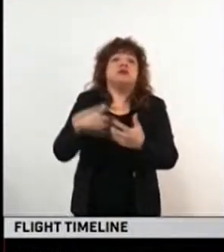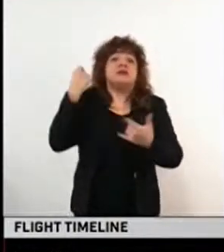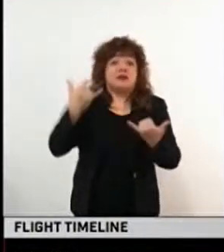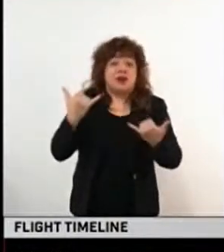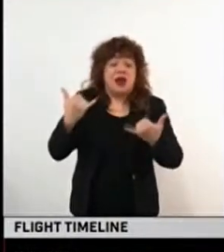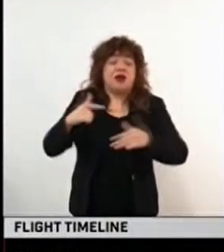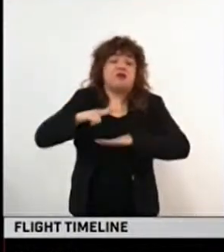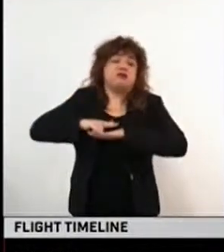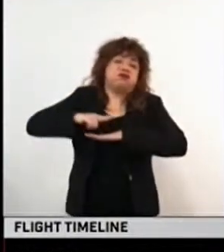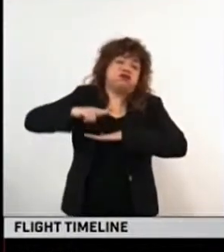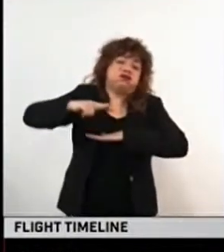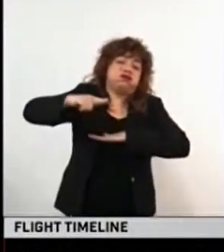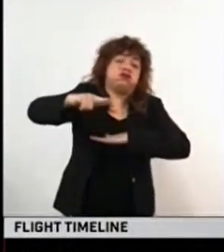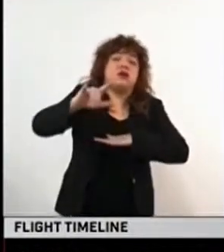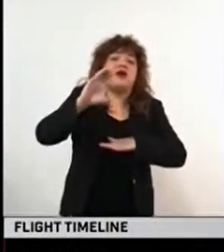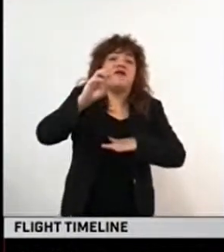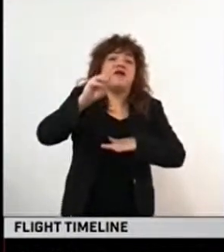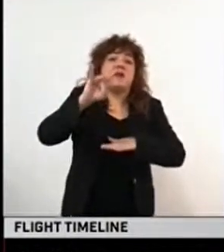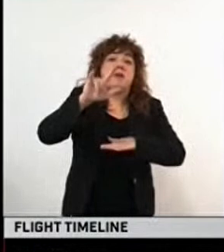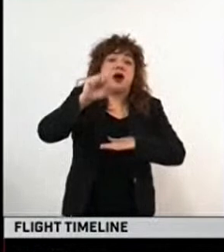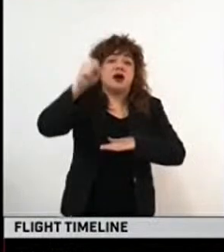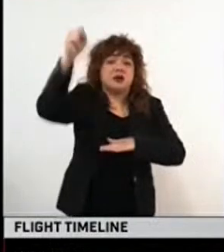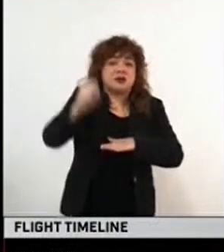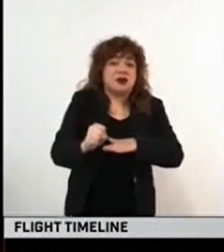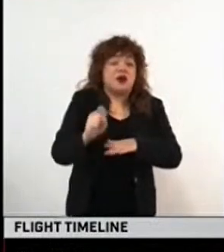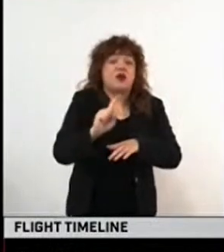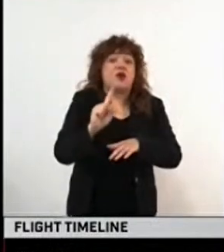about 50 miles south of the Channel Islands.